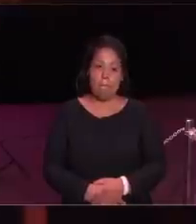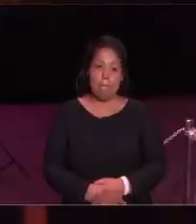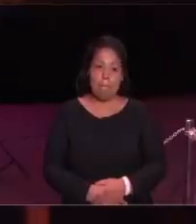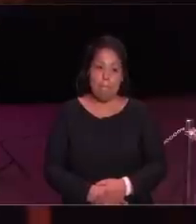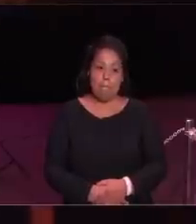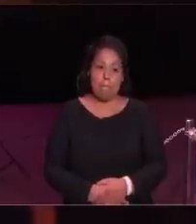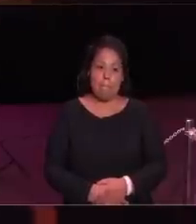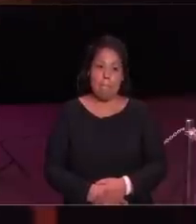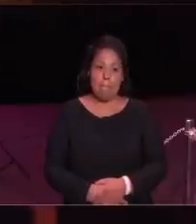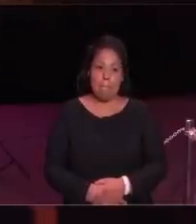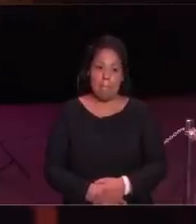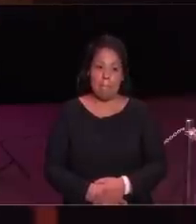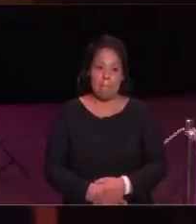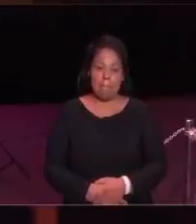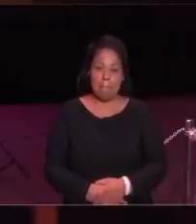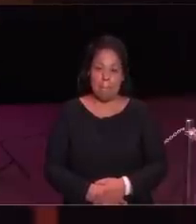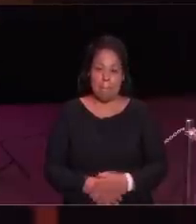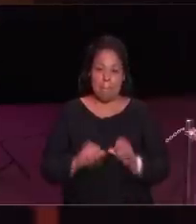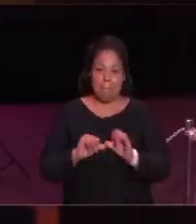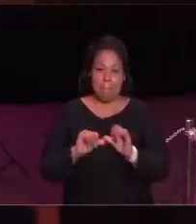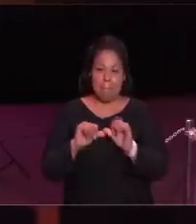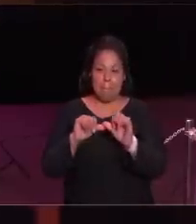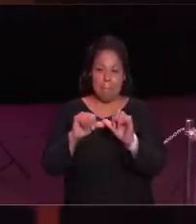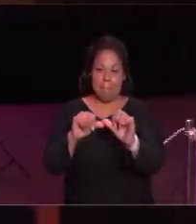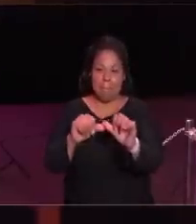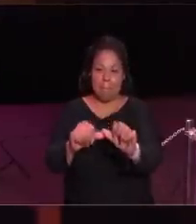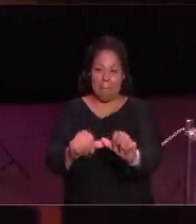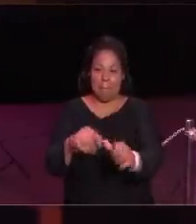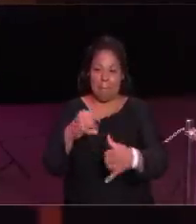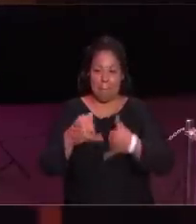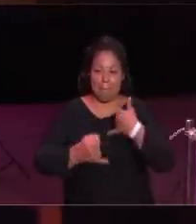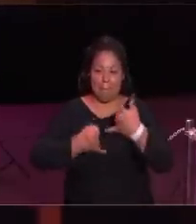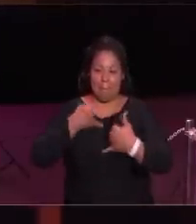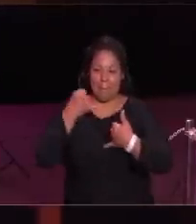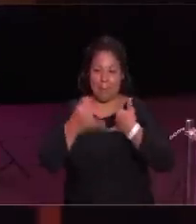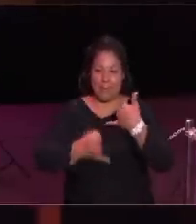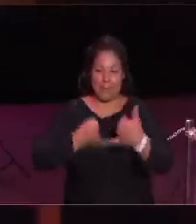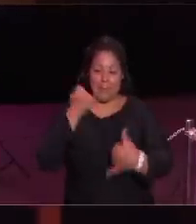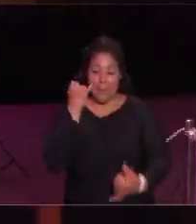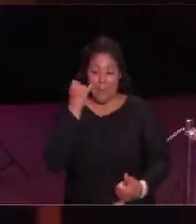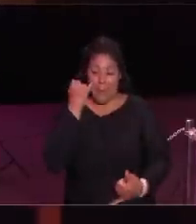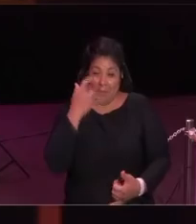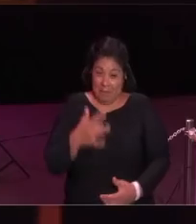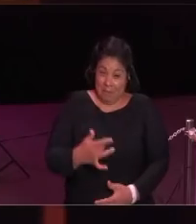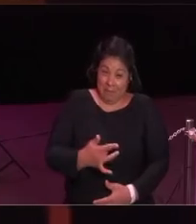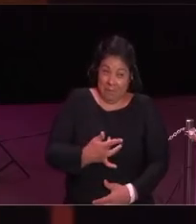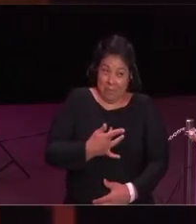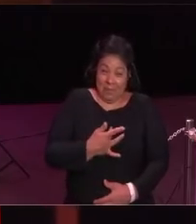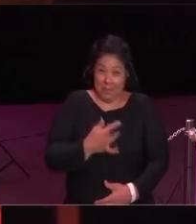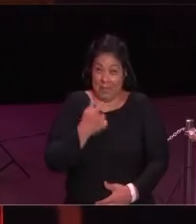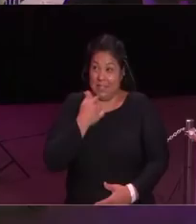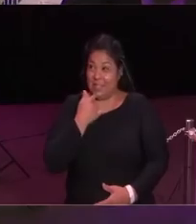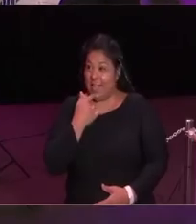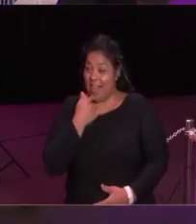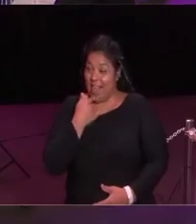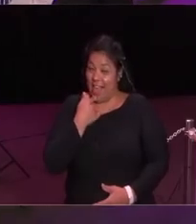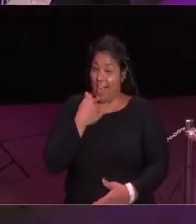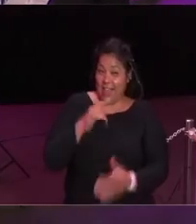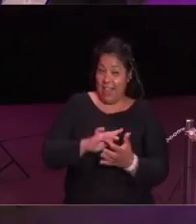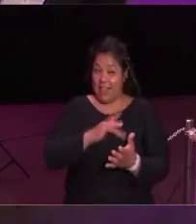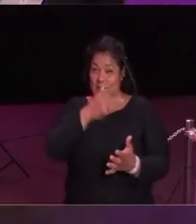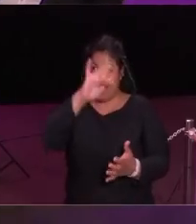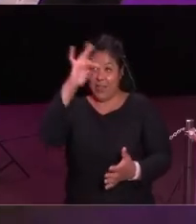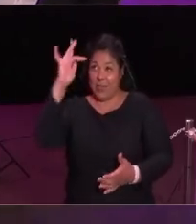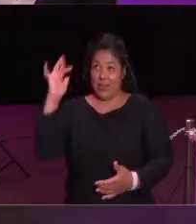Que no se acabe el gozo, hermanos. Si usted está gozoso, diga gloria a Dios.